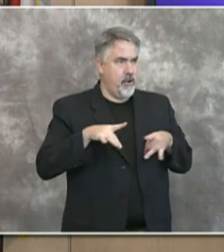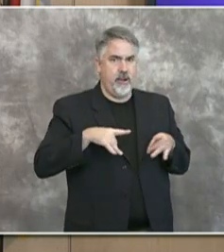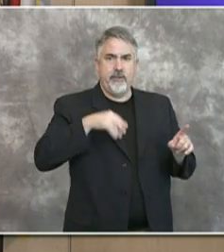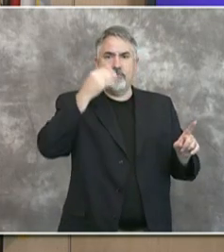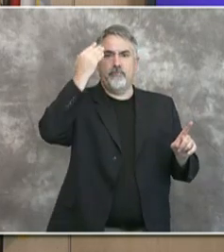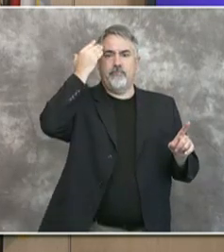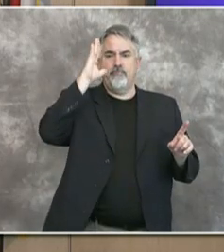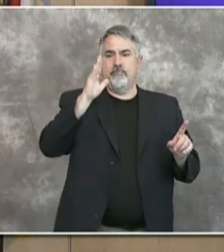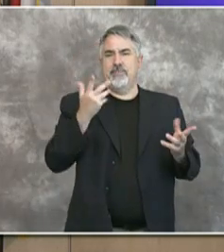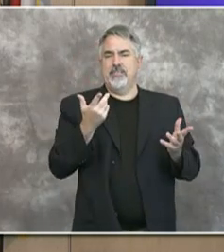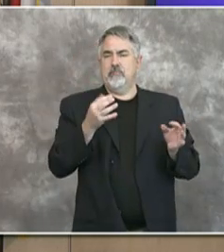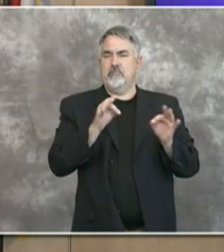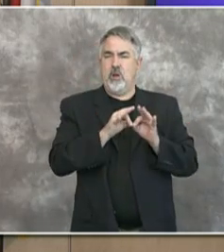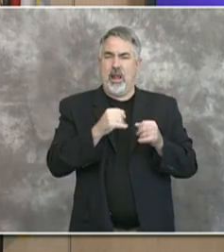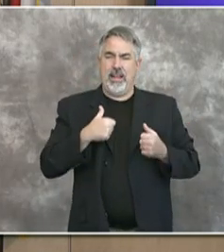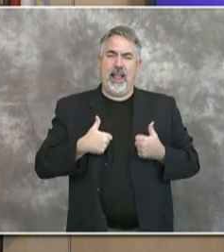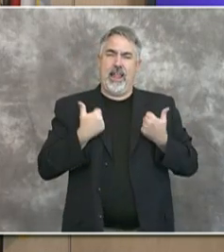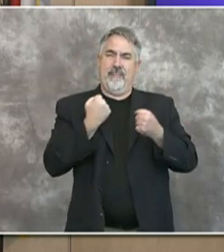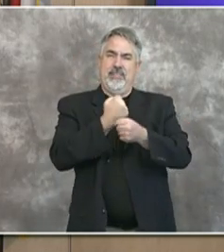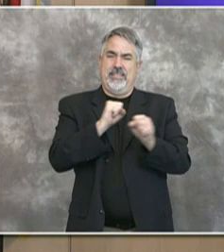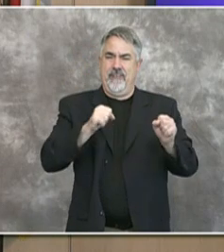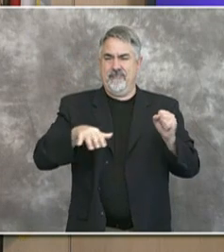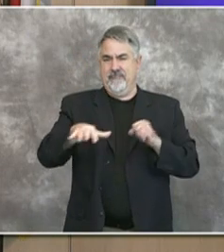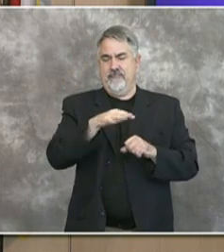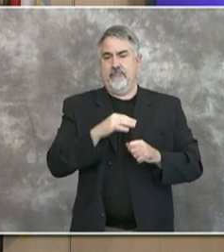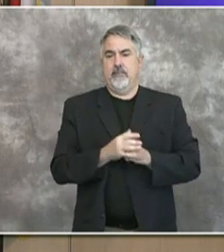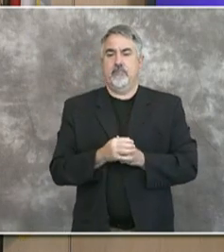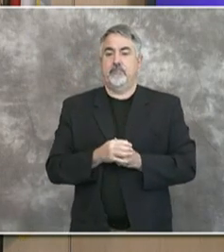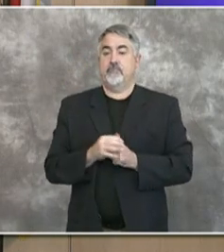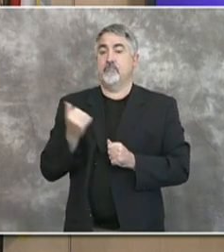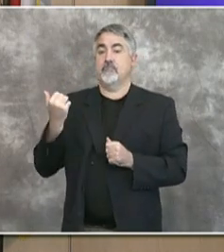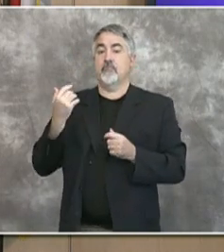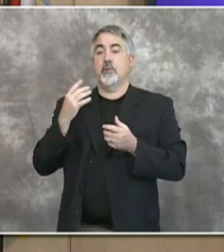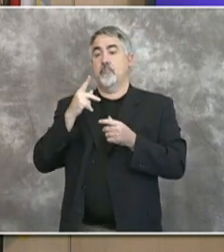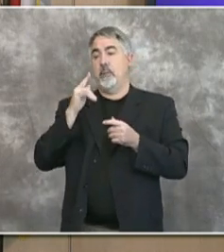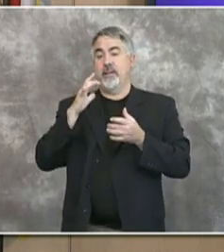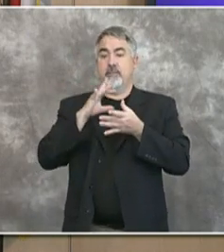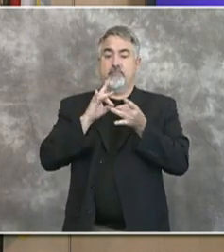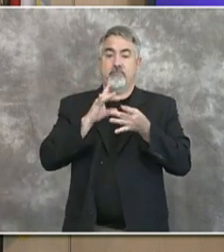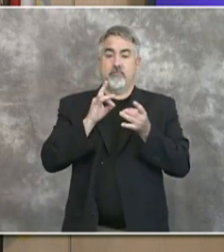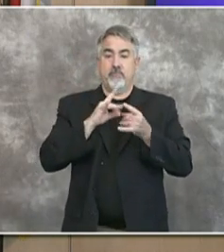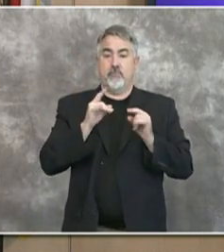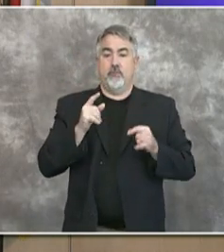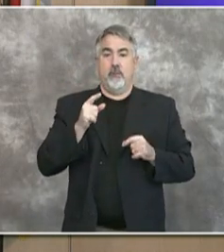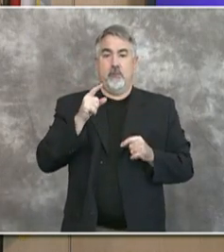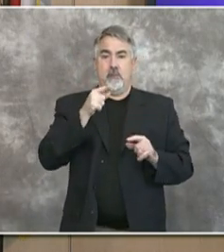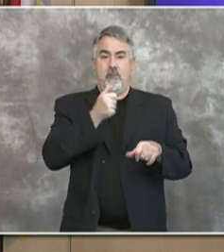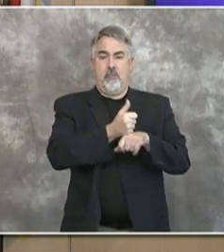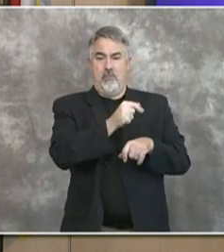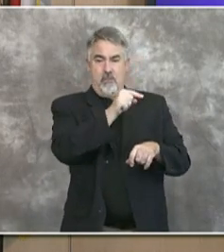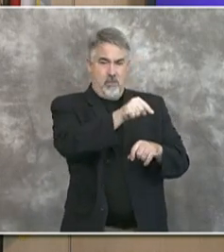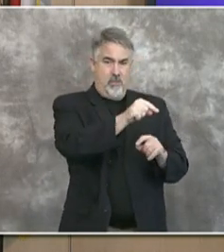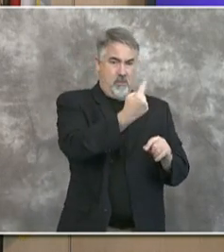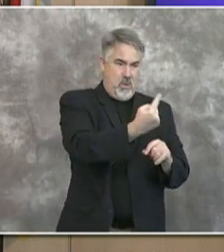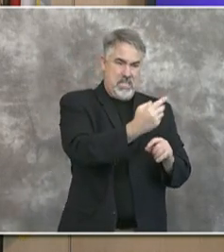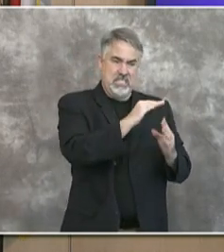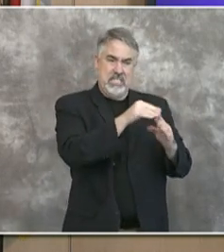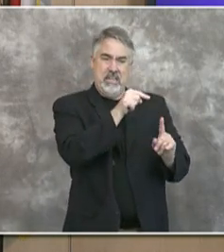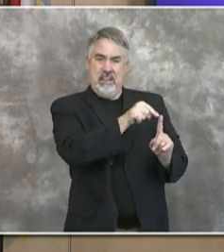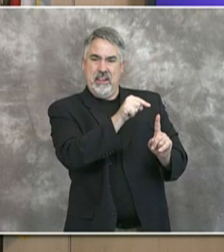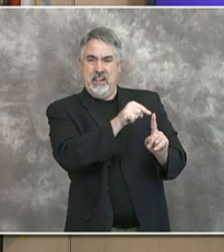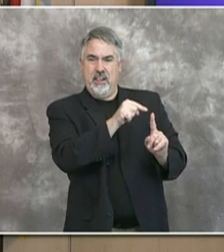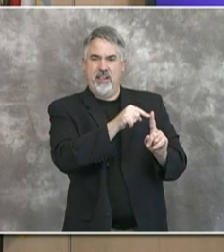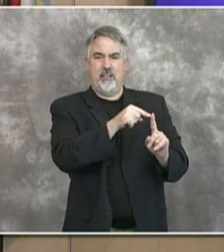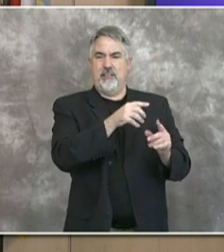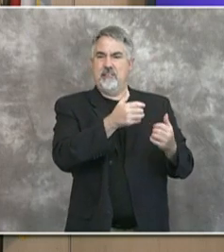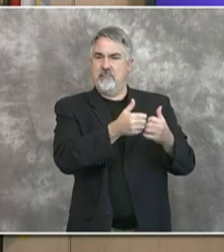order don't specify that only people in a particular city must maintain space or wash their hands or cover